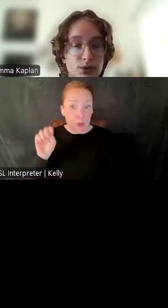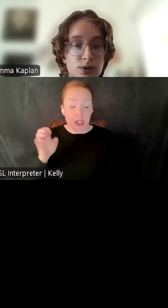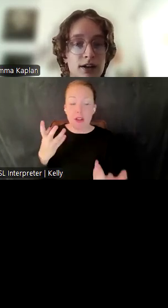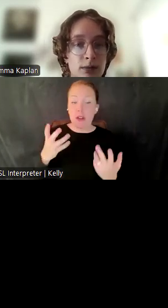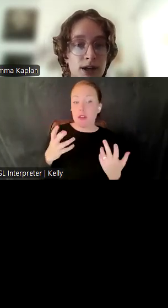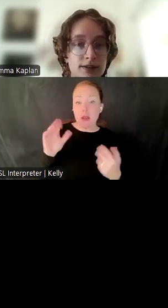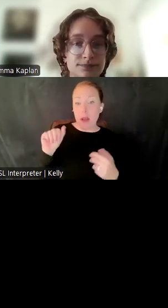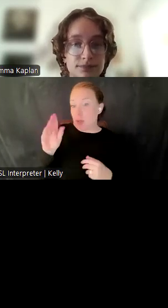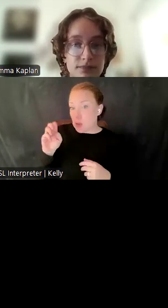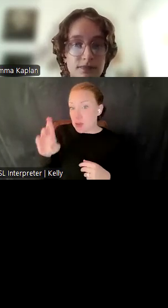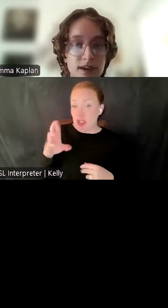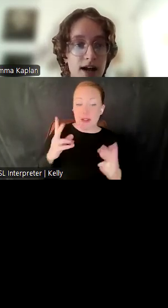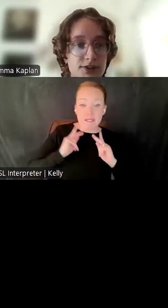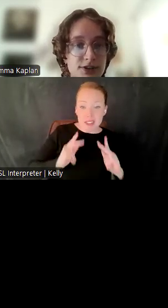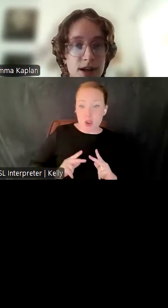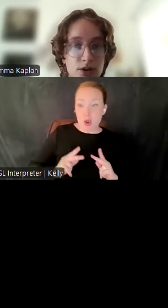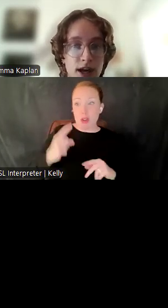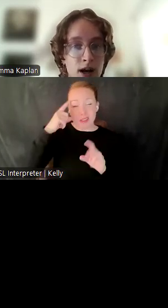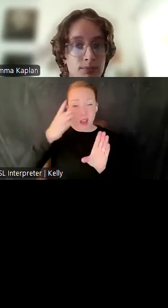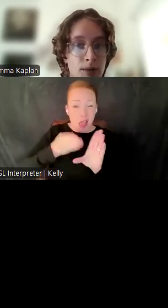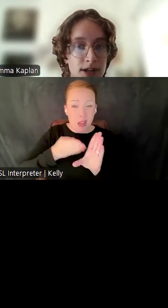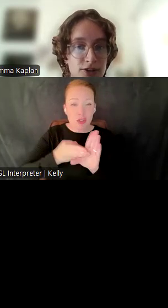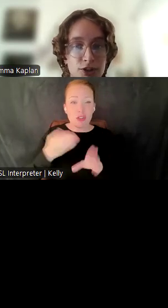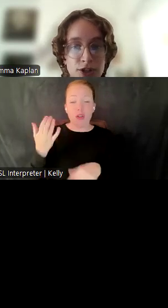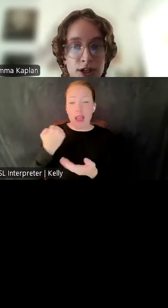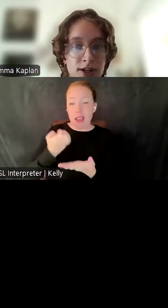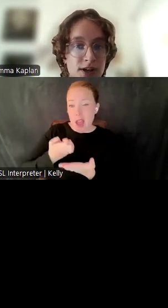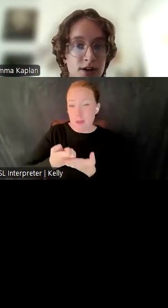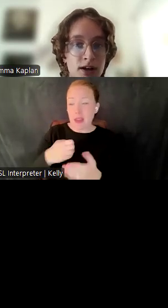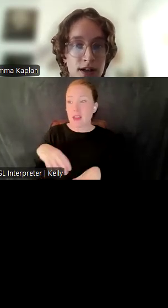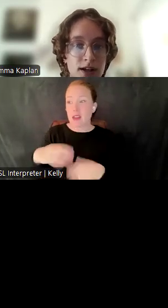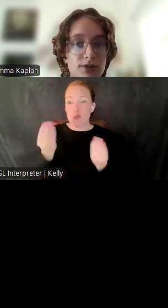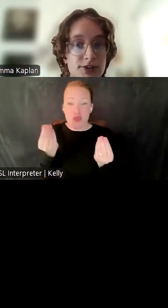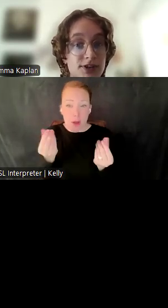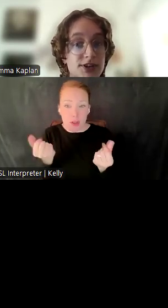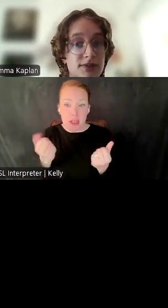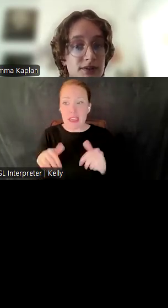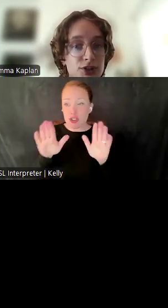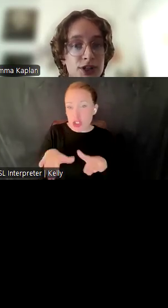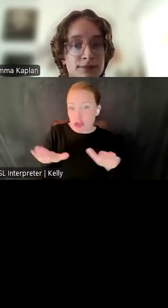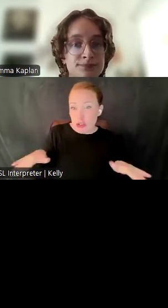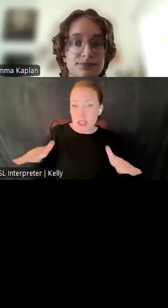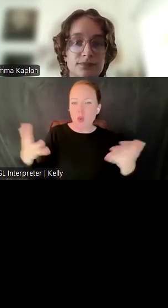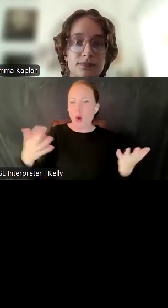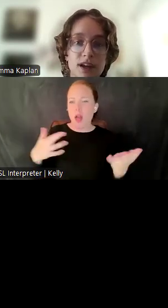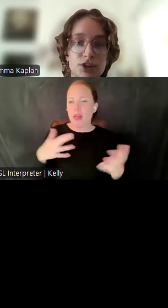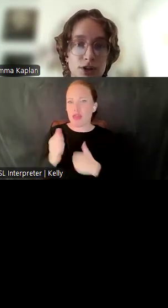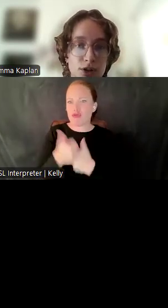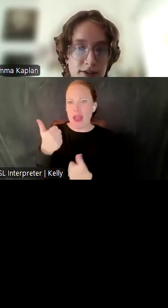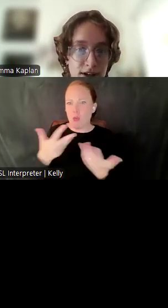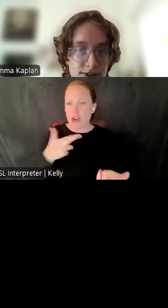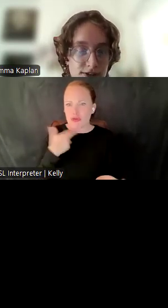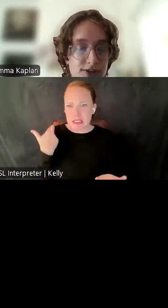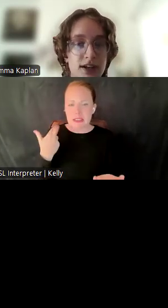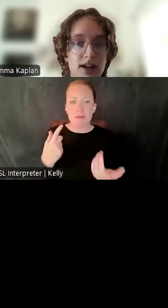psychological, sexual, economic, access to medical care, property, children, etc. Threats to the safety of children,